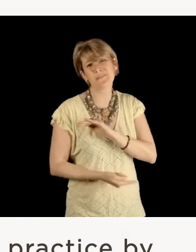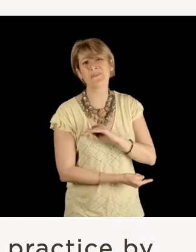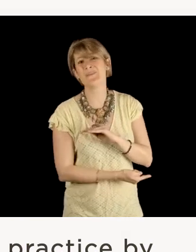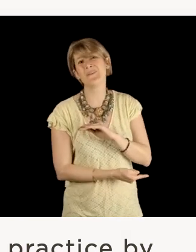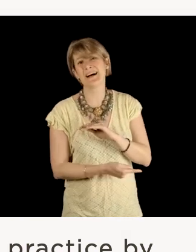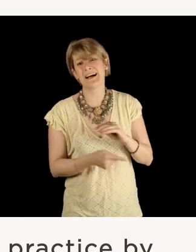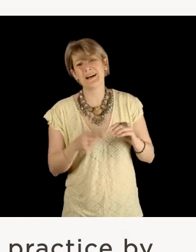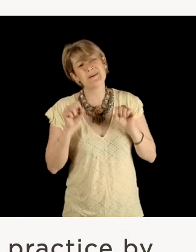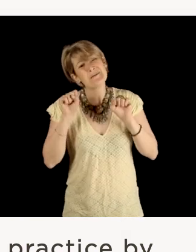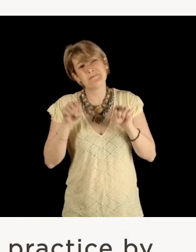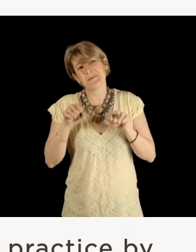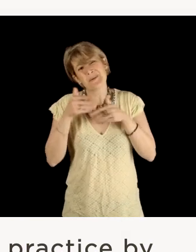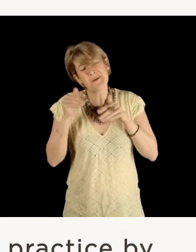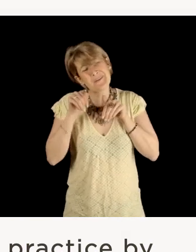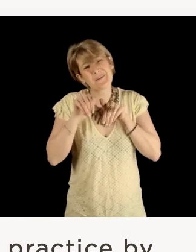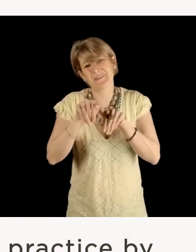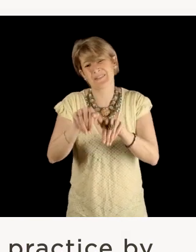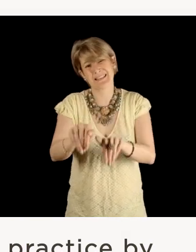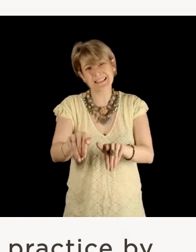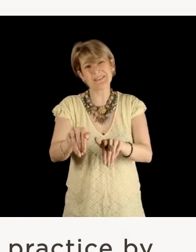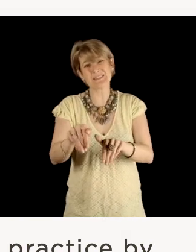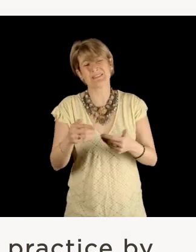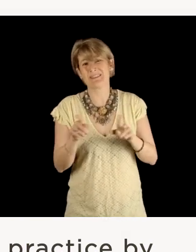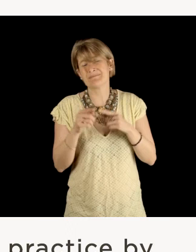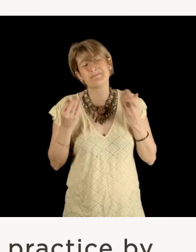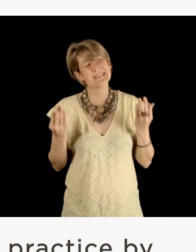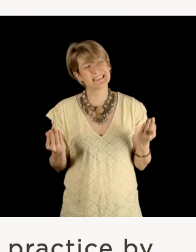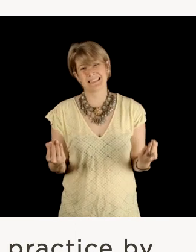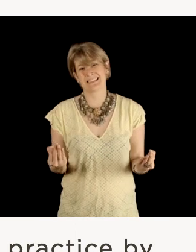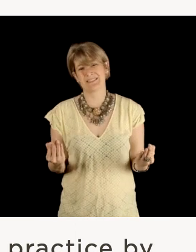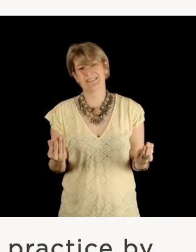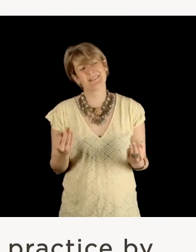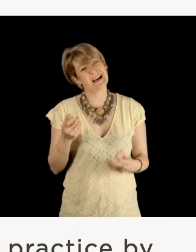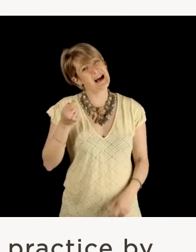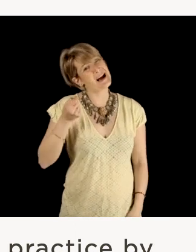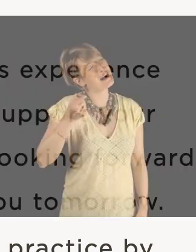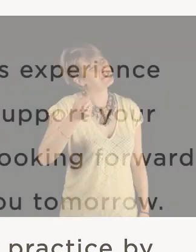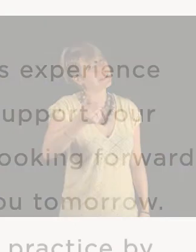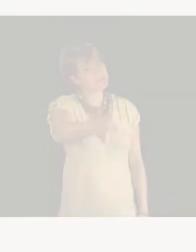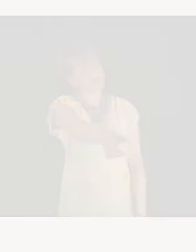We'll also continue our meditation practice with Daaji then too. See you soon.